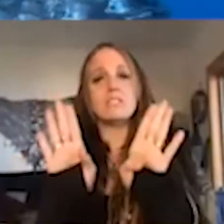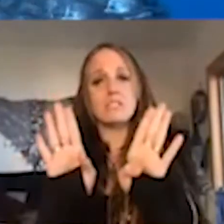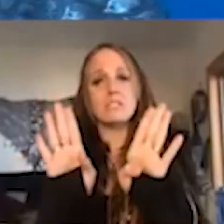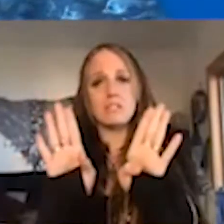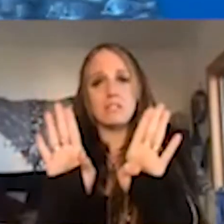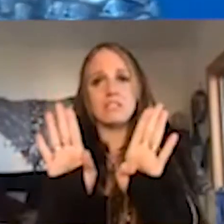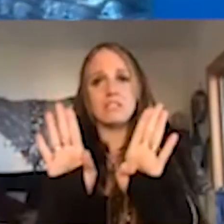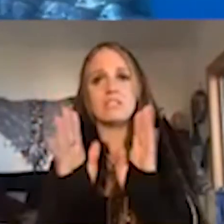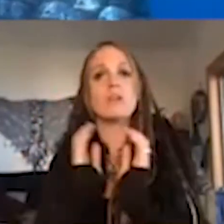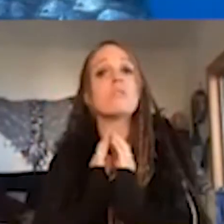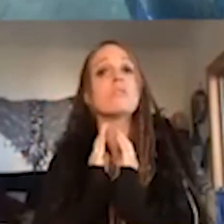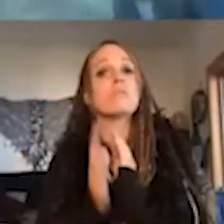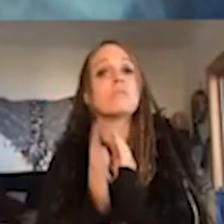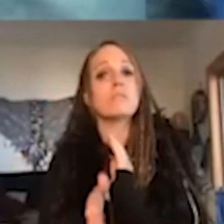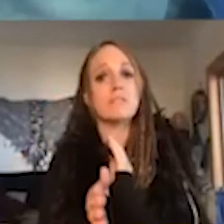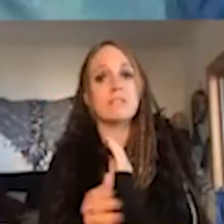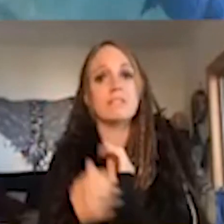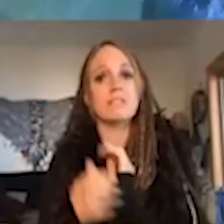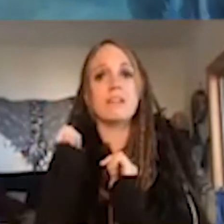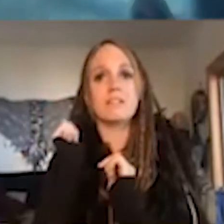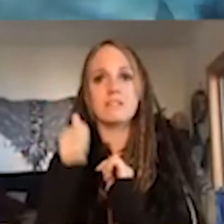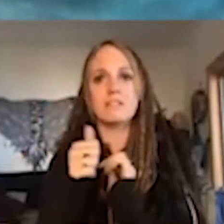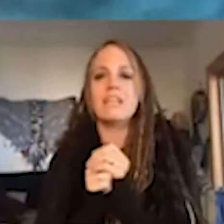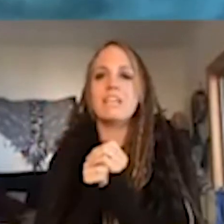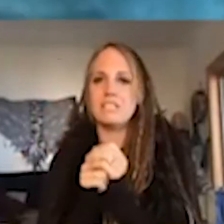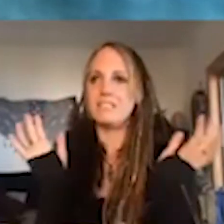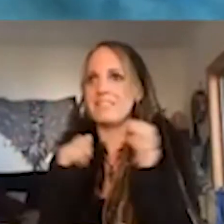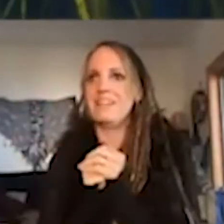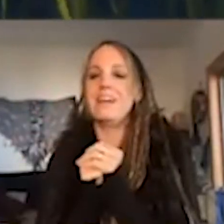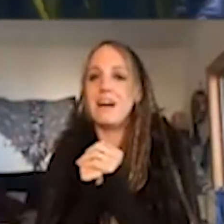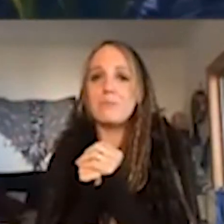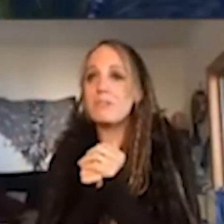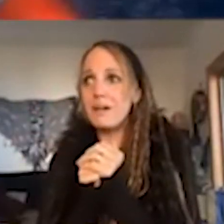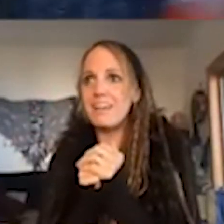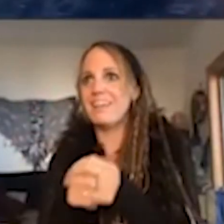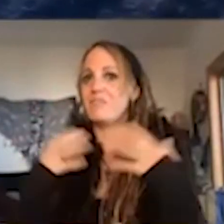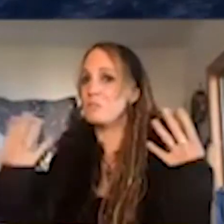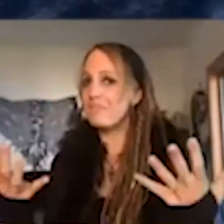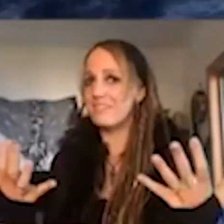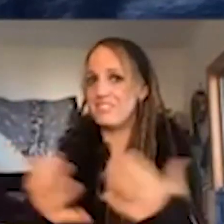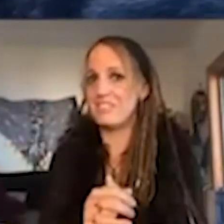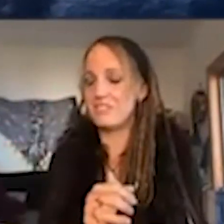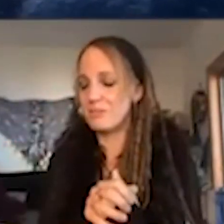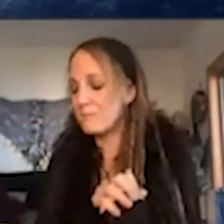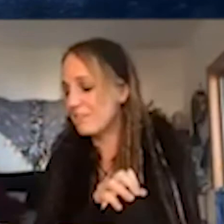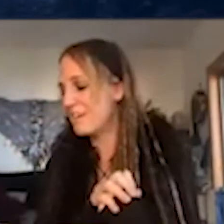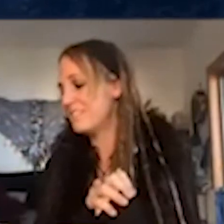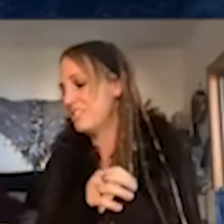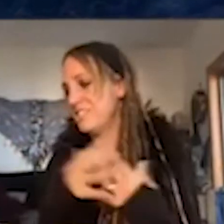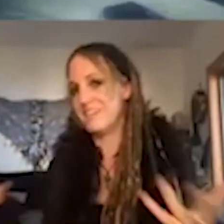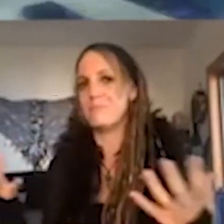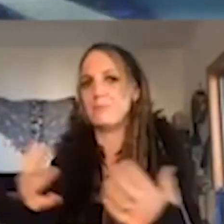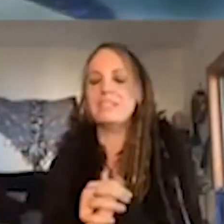trench, go through it, not over it. And she says, classic line, I'll remember, bye. And of course, we all know she's got short-term memory loss and